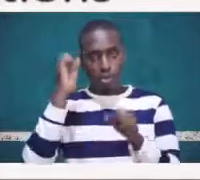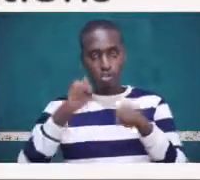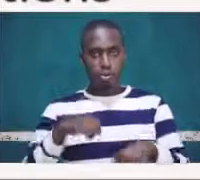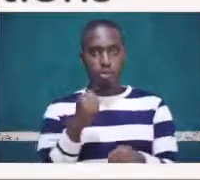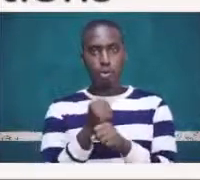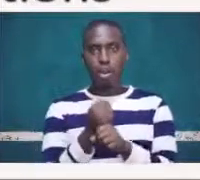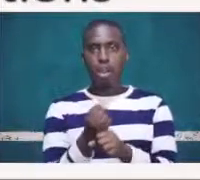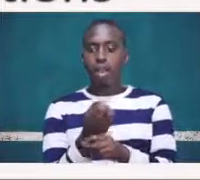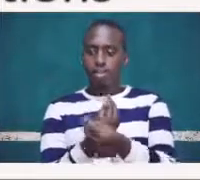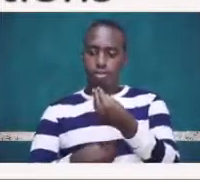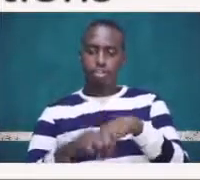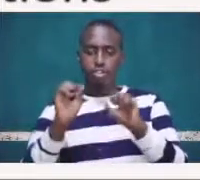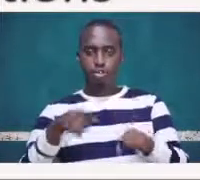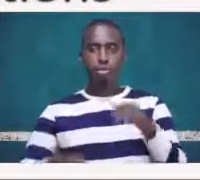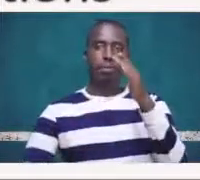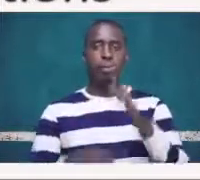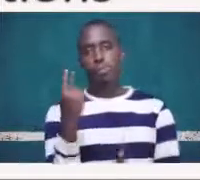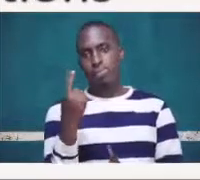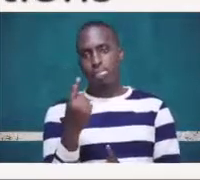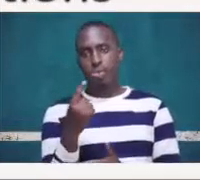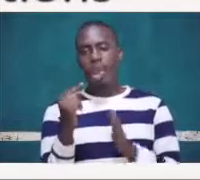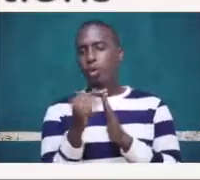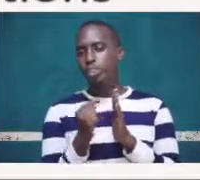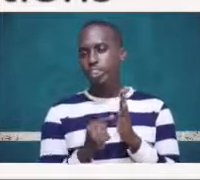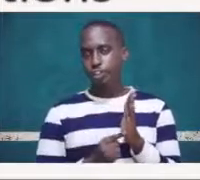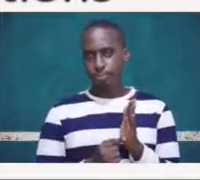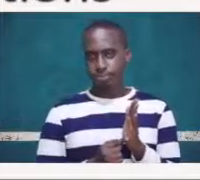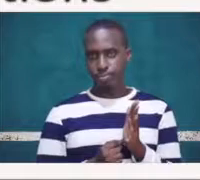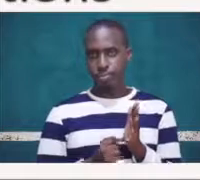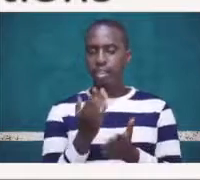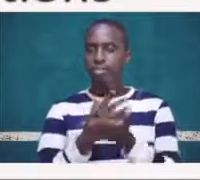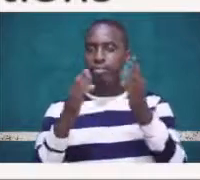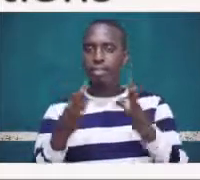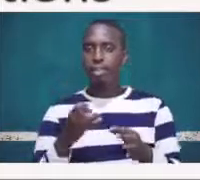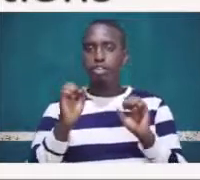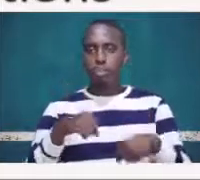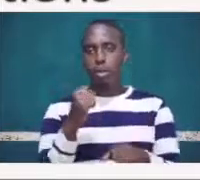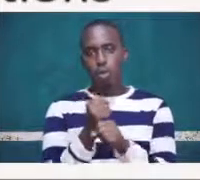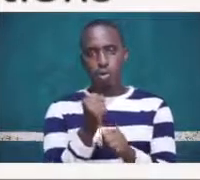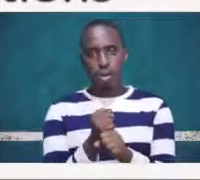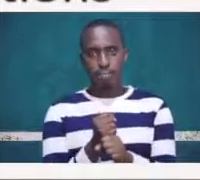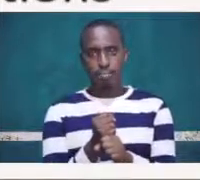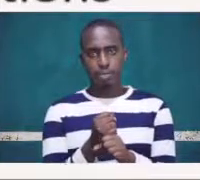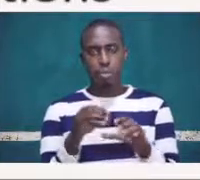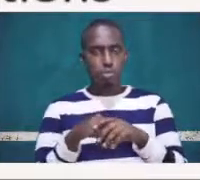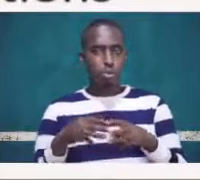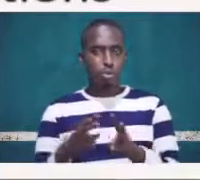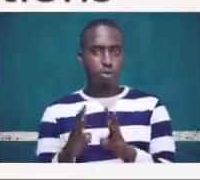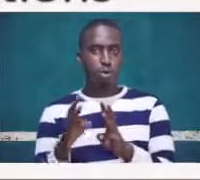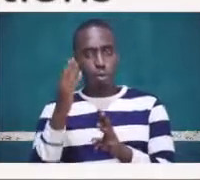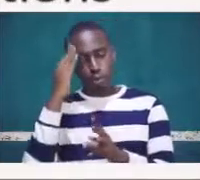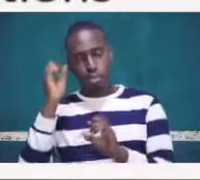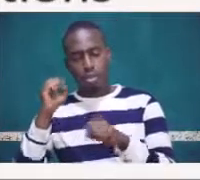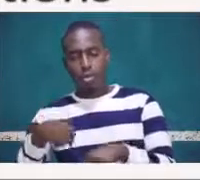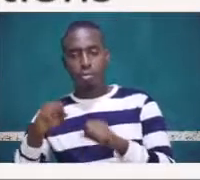to become successful? A condition. Something that you're supposed to do in order for something to